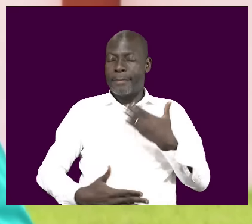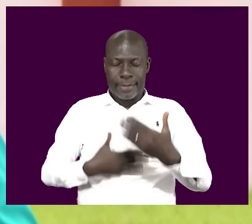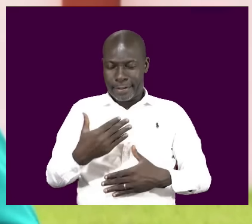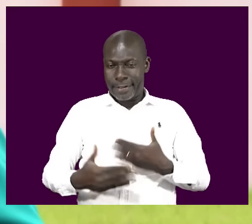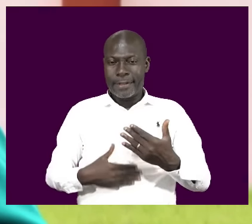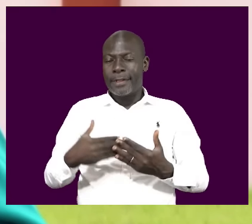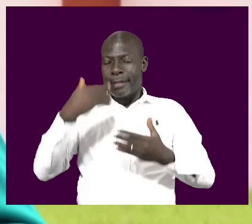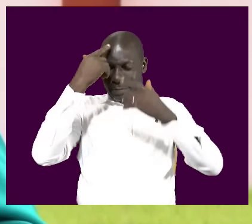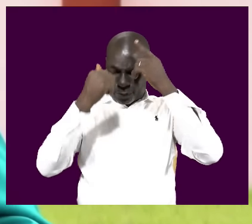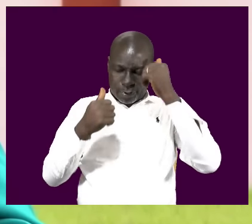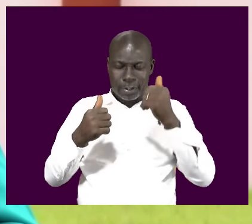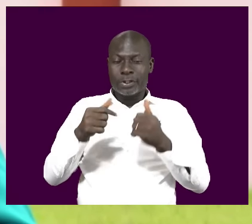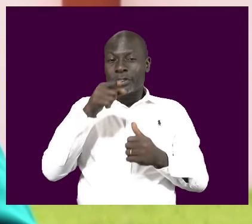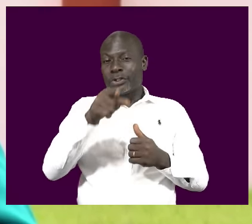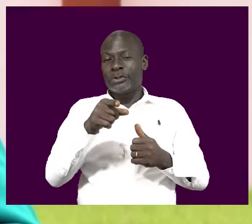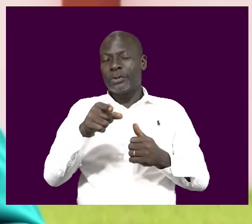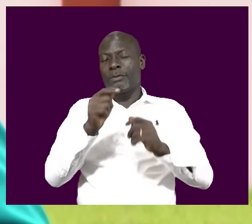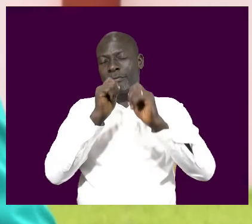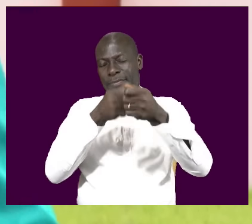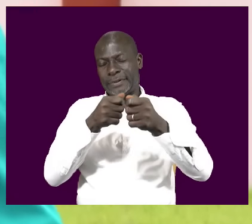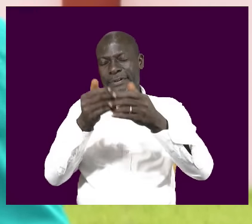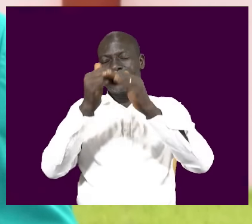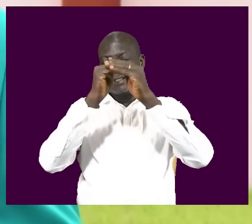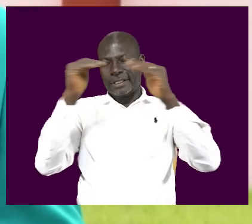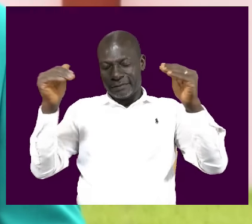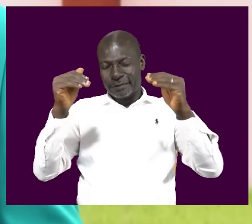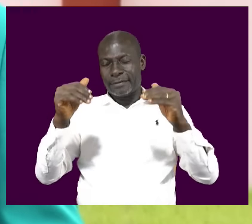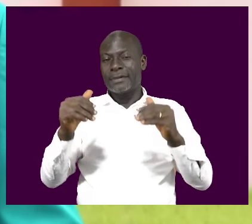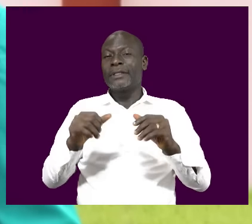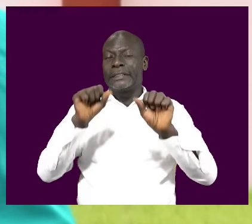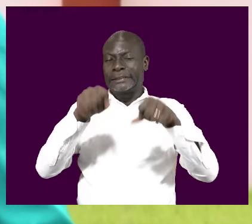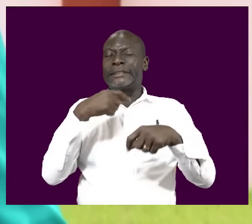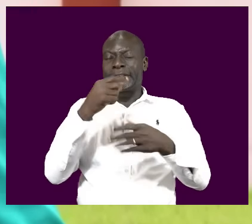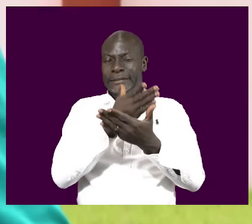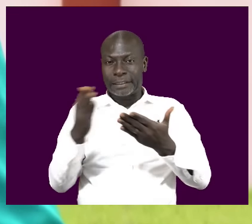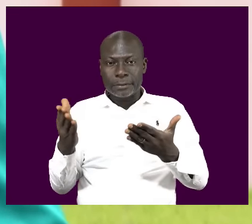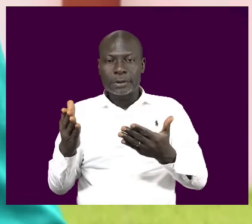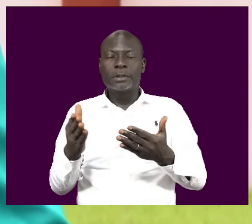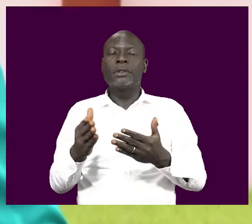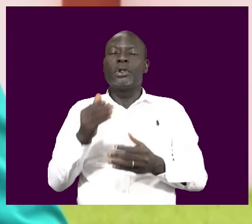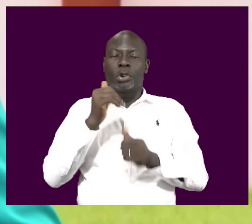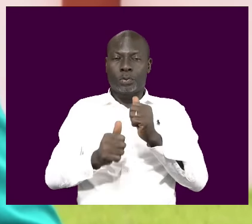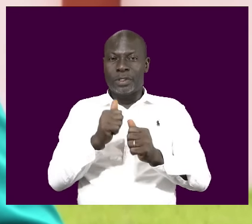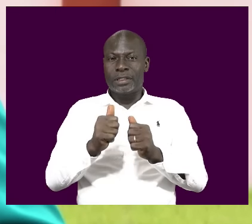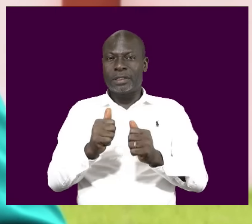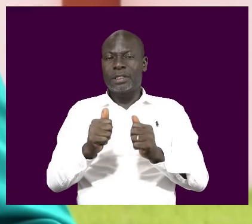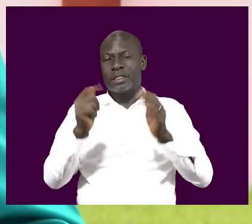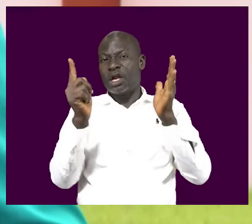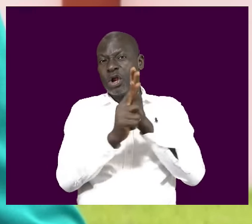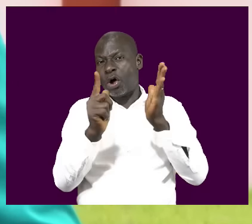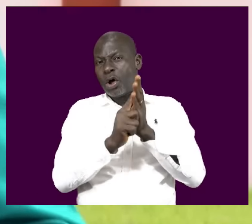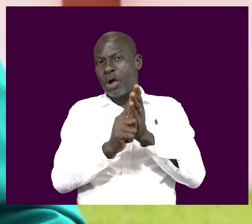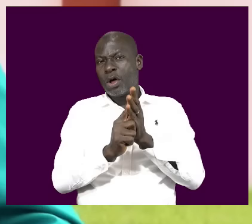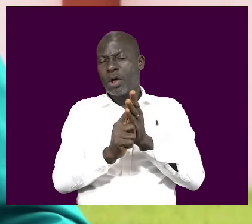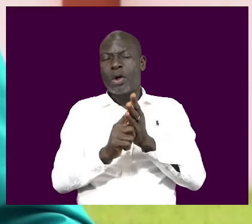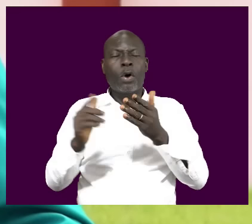esan se wakatua eso e wo soro ye betume dia asem ato so asase we se so a wo wiase mra wo ye